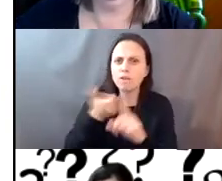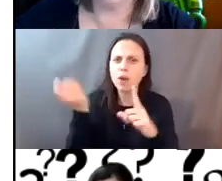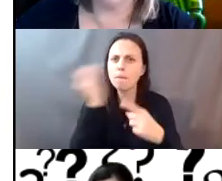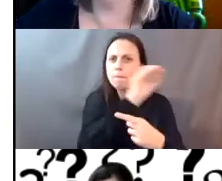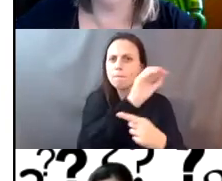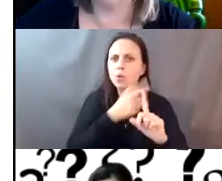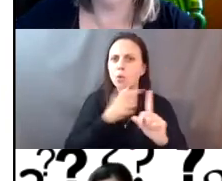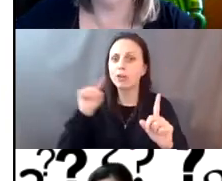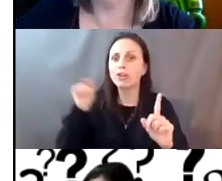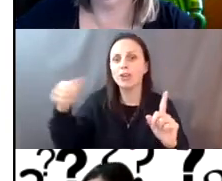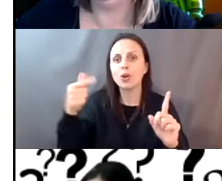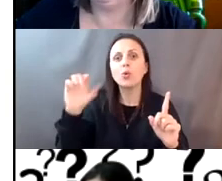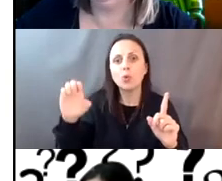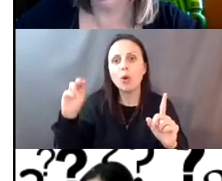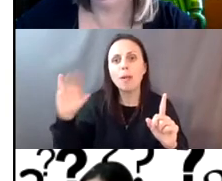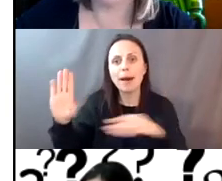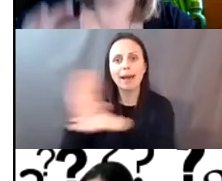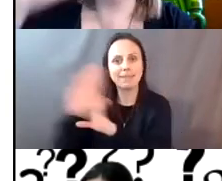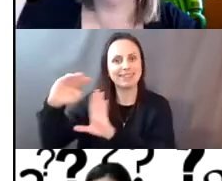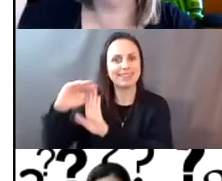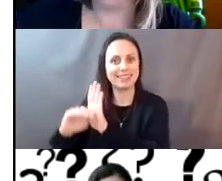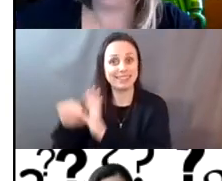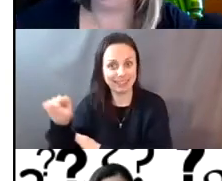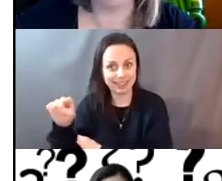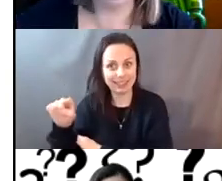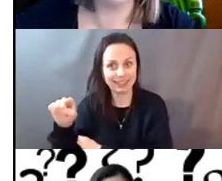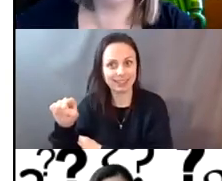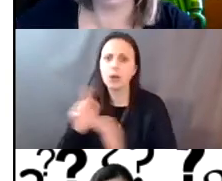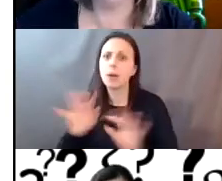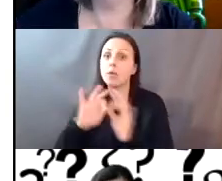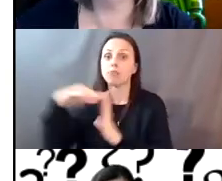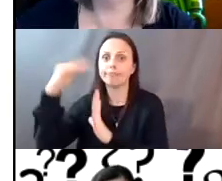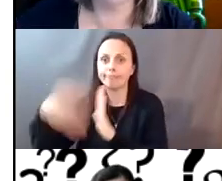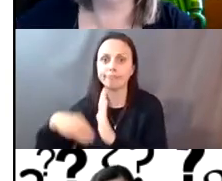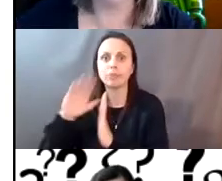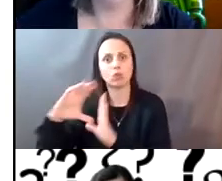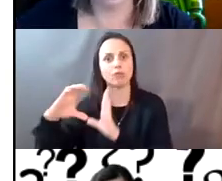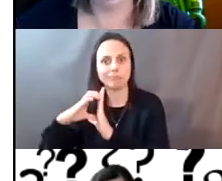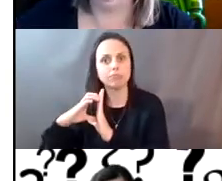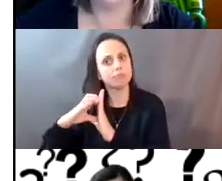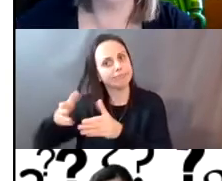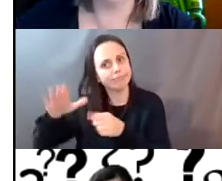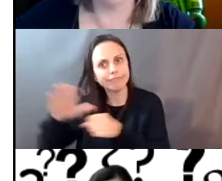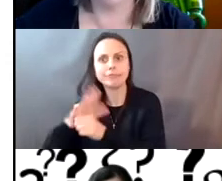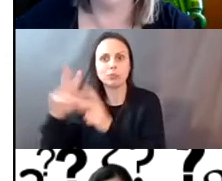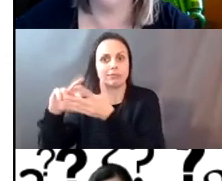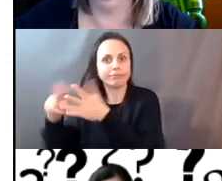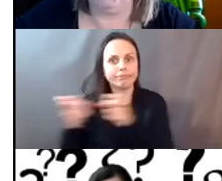from a Google My Business listing. And you just want to fill it out and make it as complete as possible. You can include